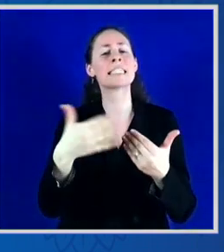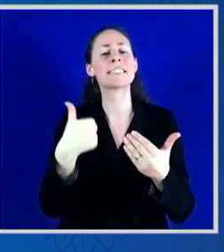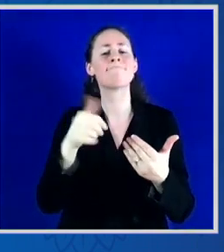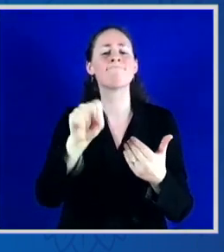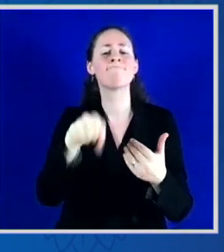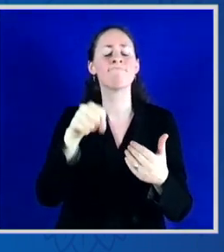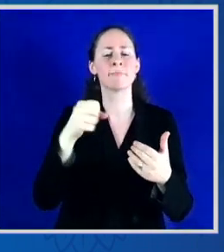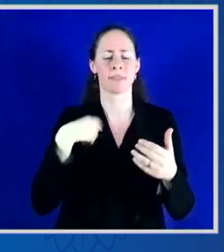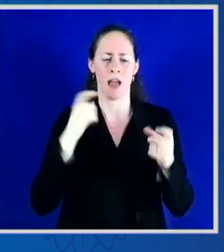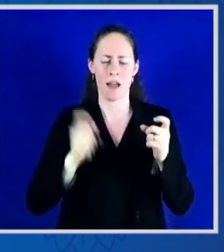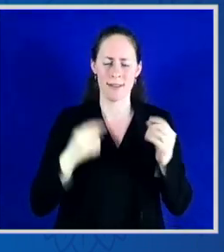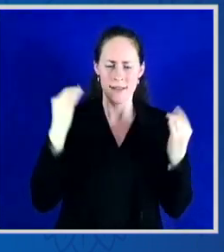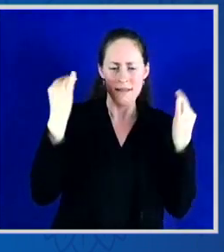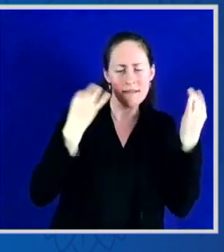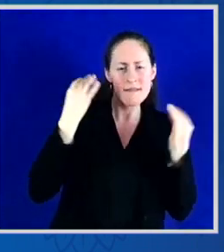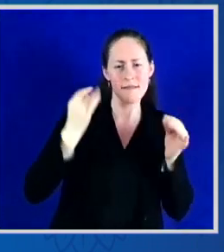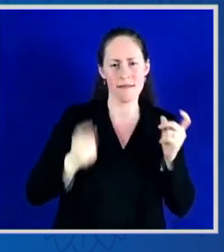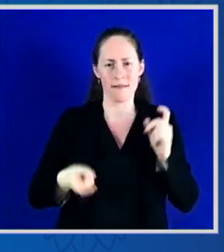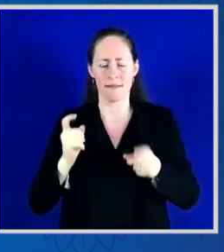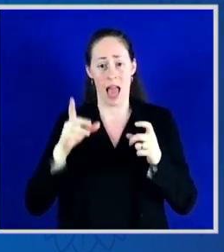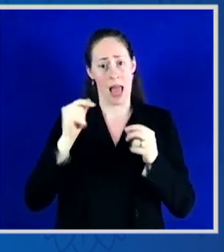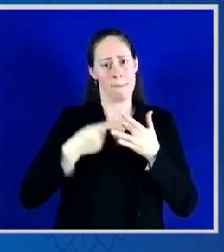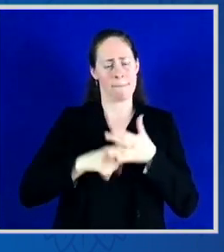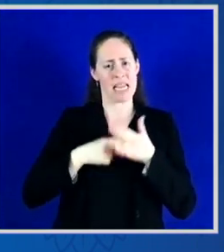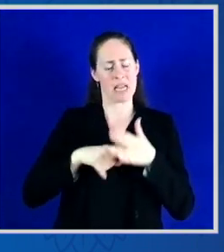initially, and it's